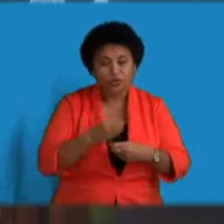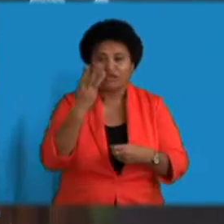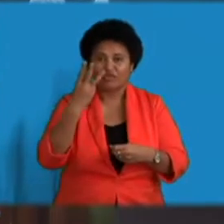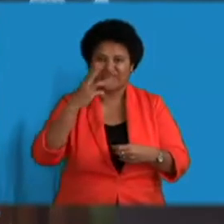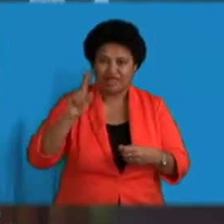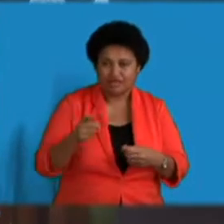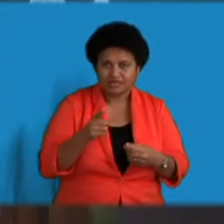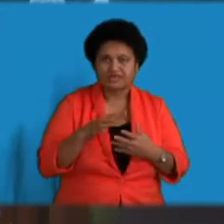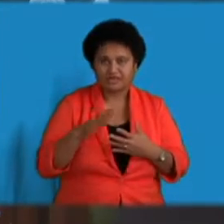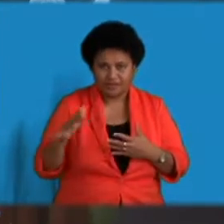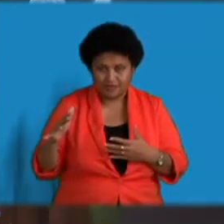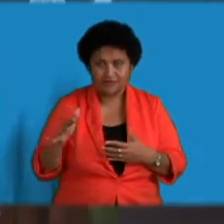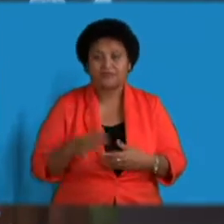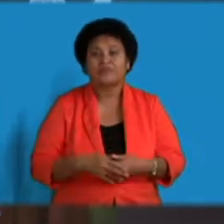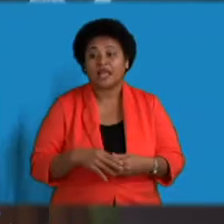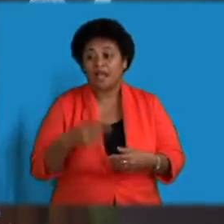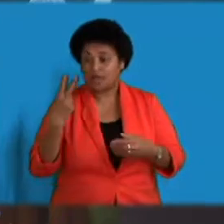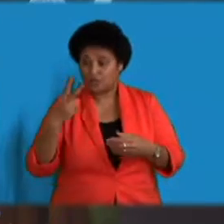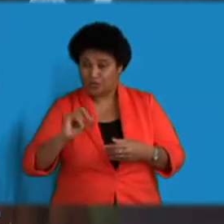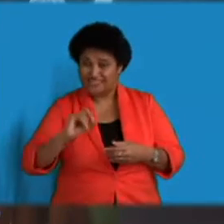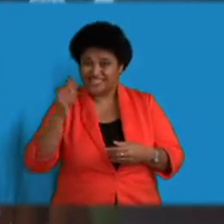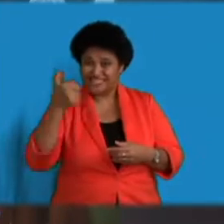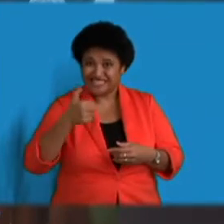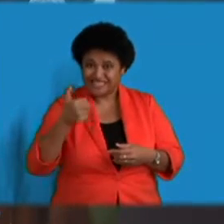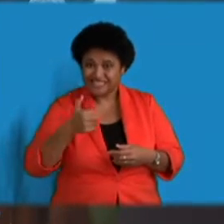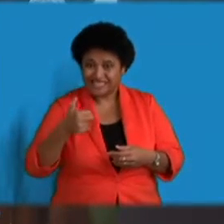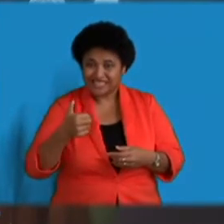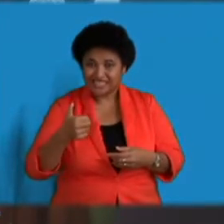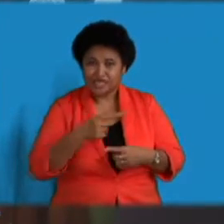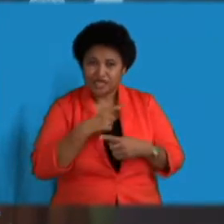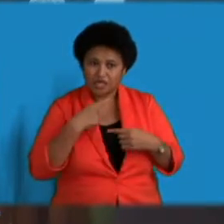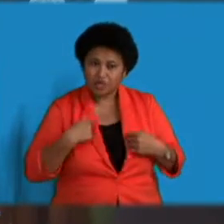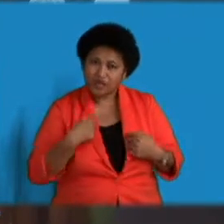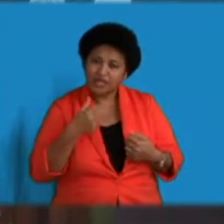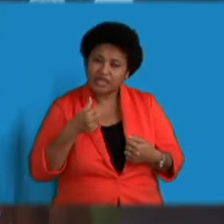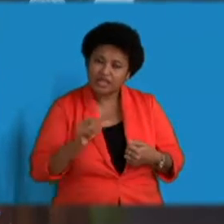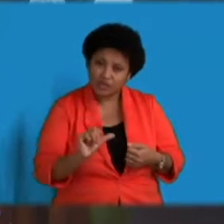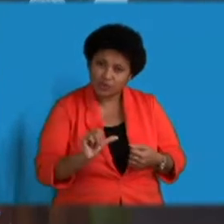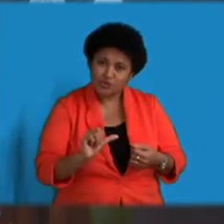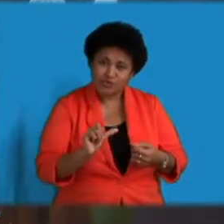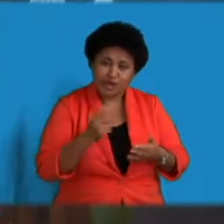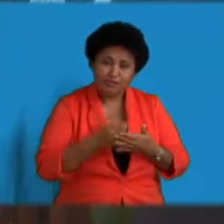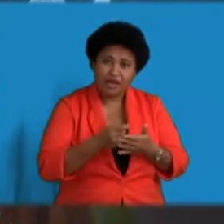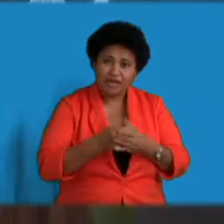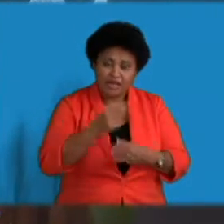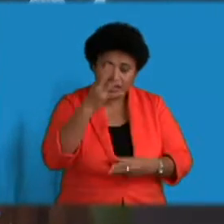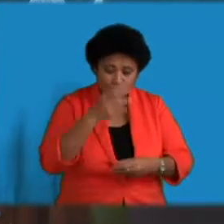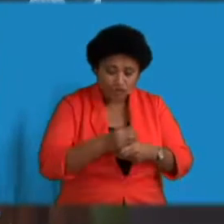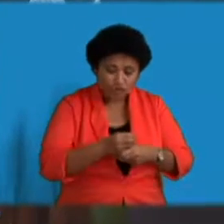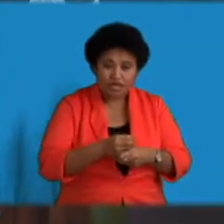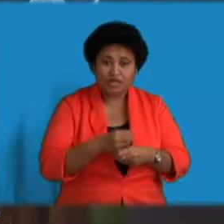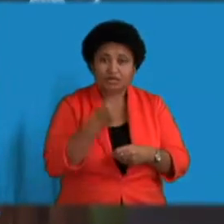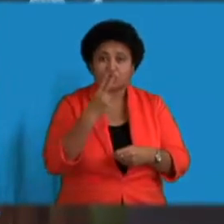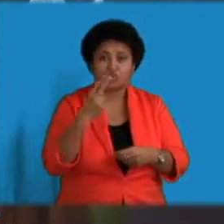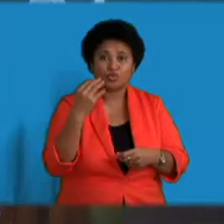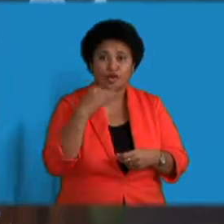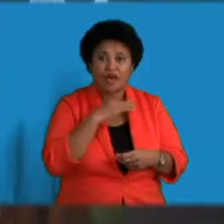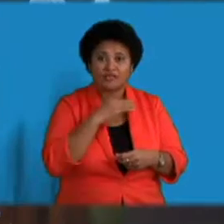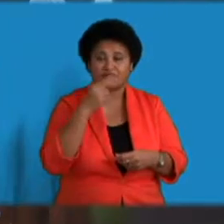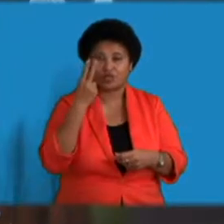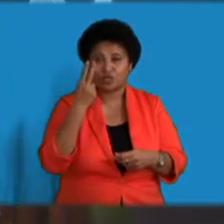in 2016, Madam Speaker, we had spent a total of $220,000 to